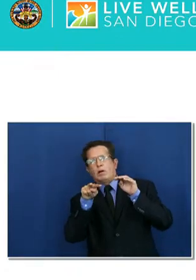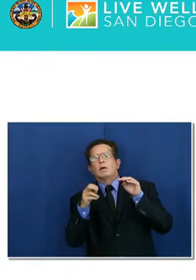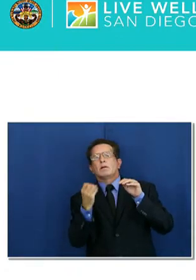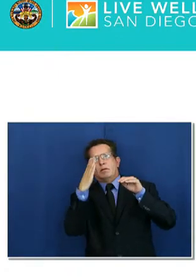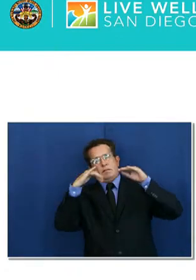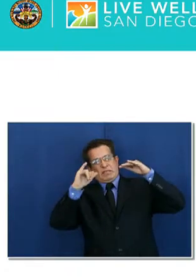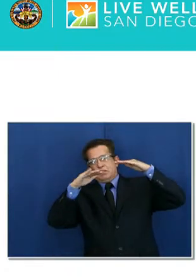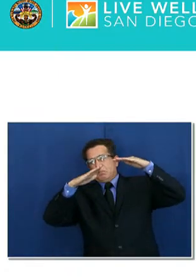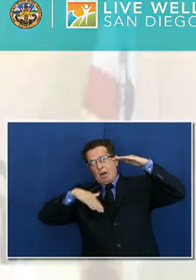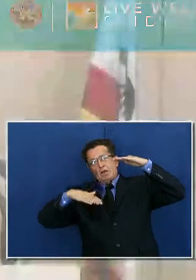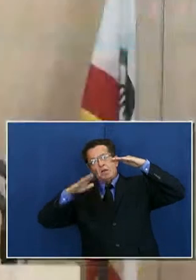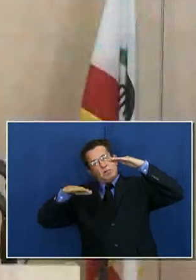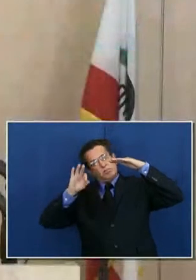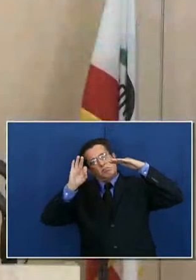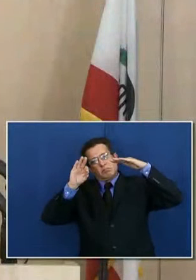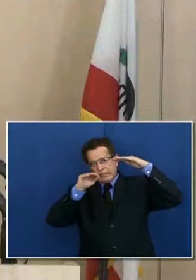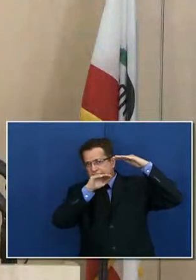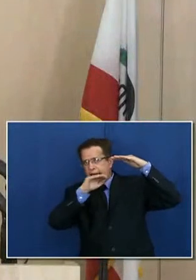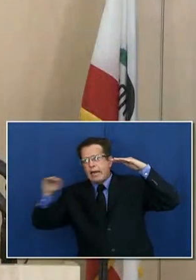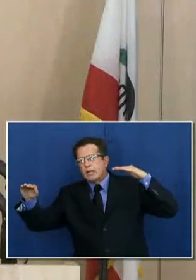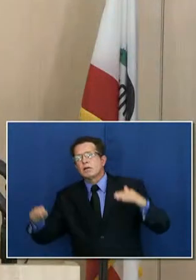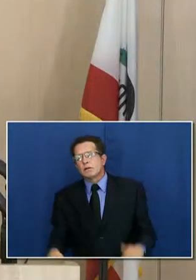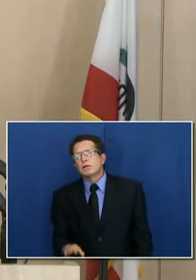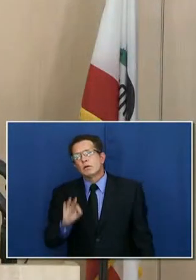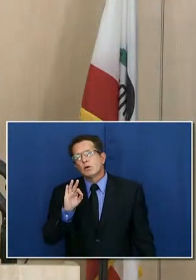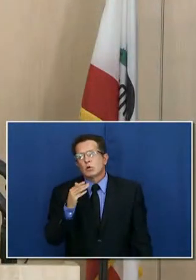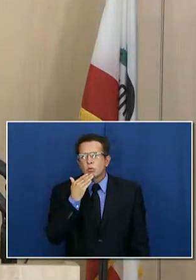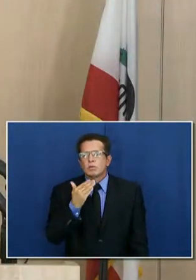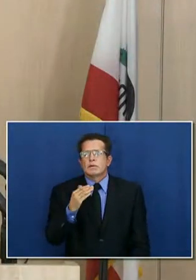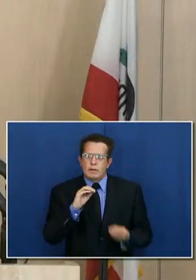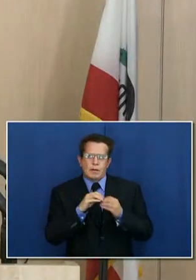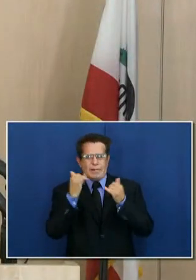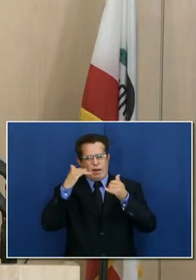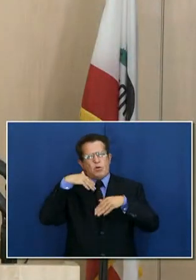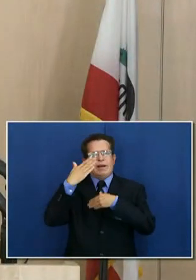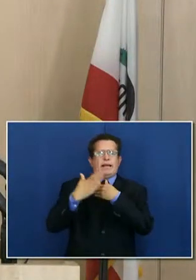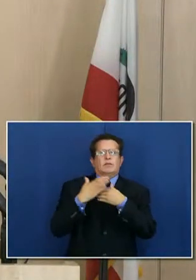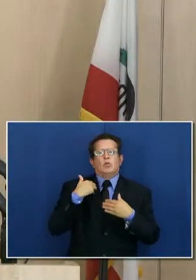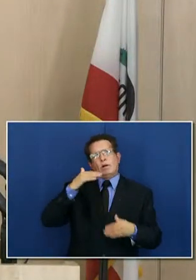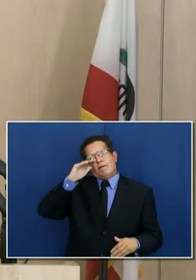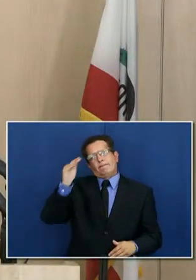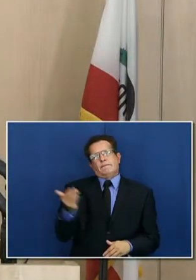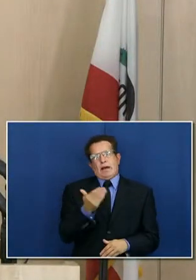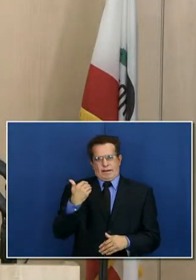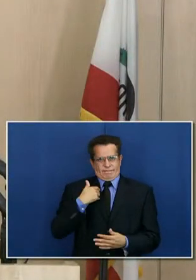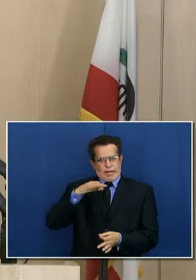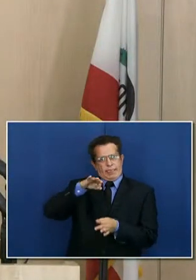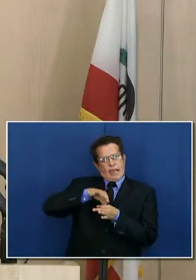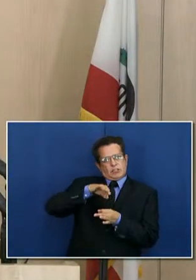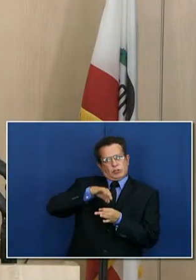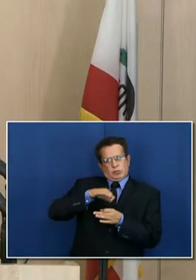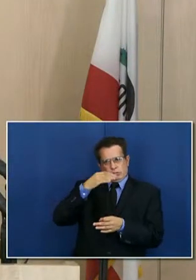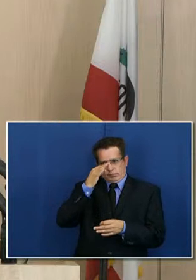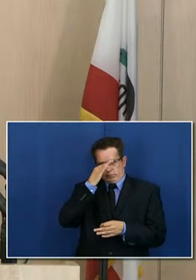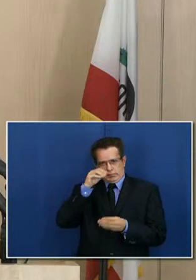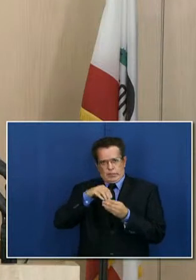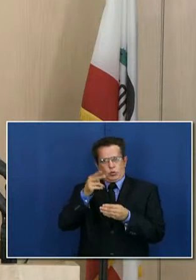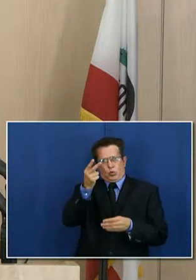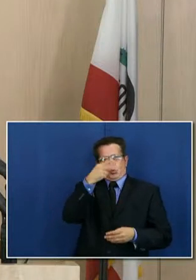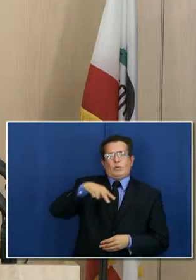numbers holding steady. Up next, I want to invite, we have obviously an election coming up in a little bit less than 2